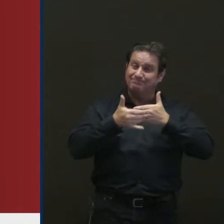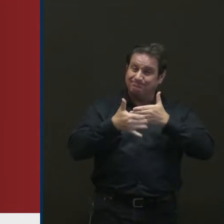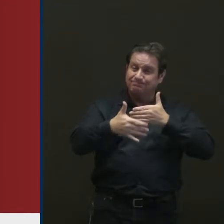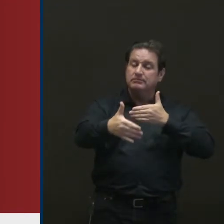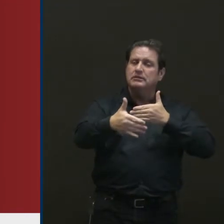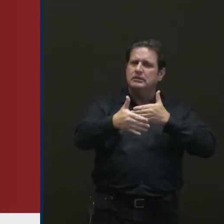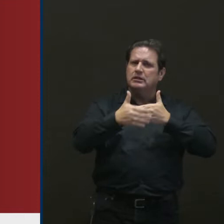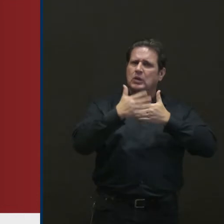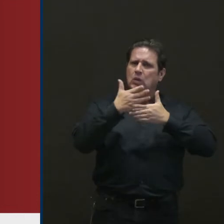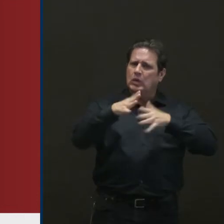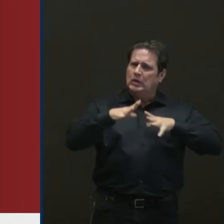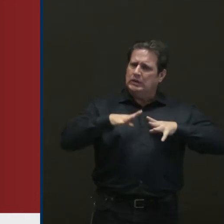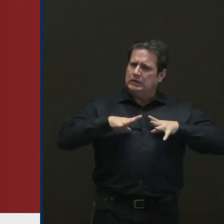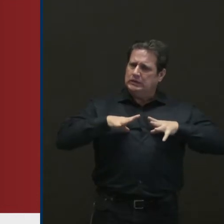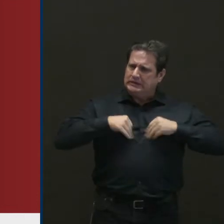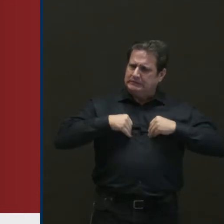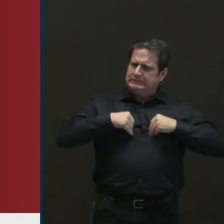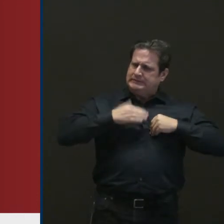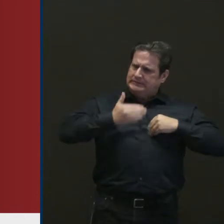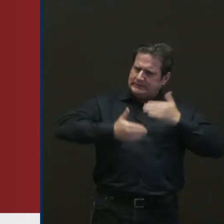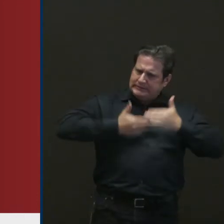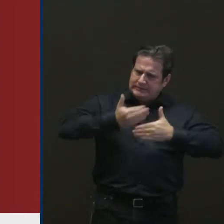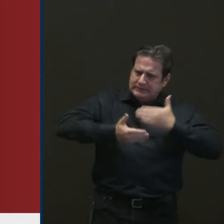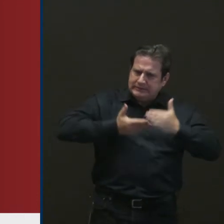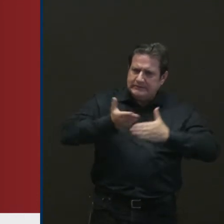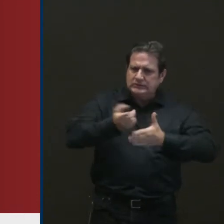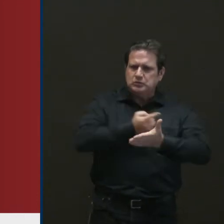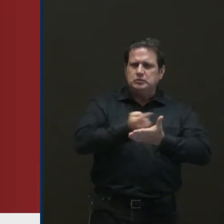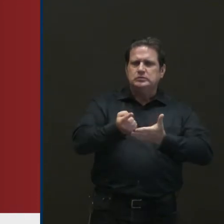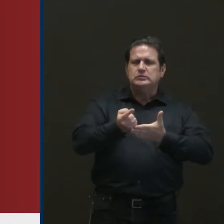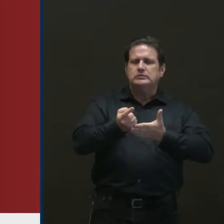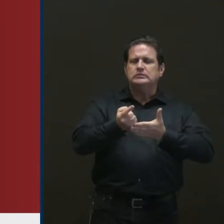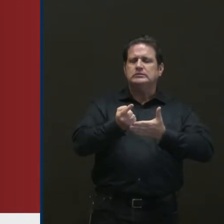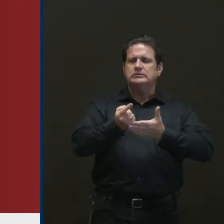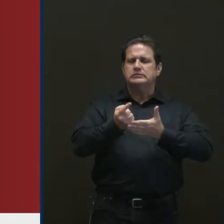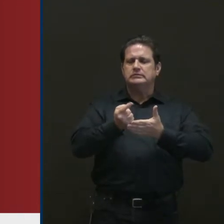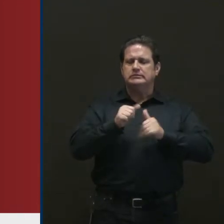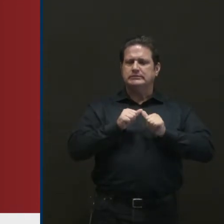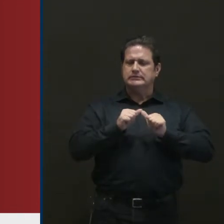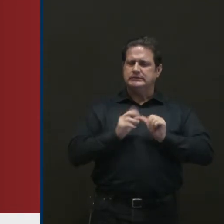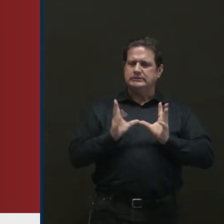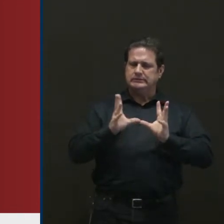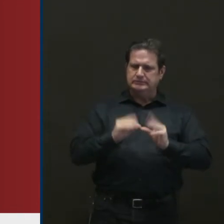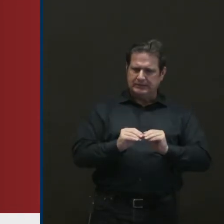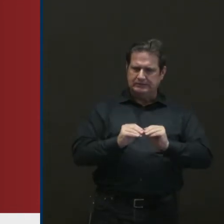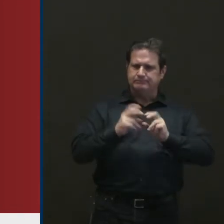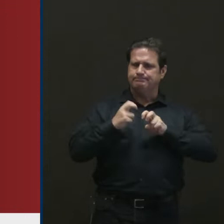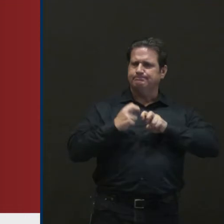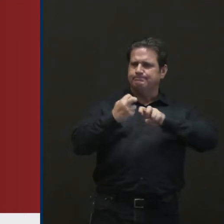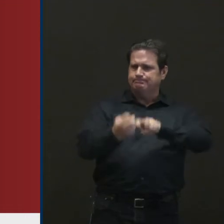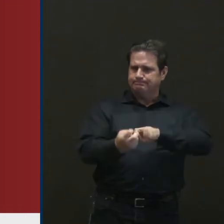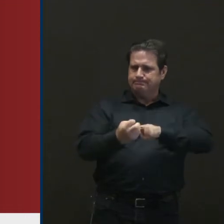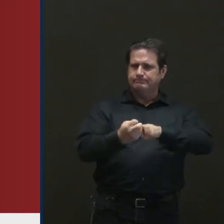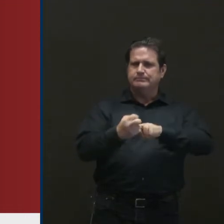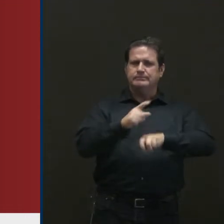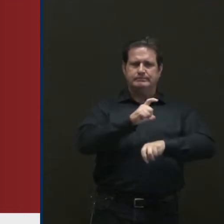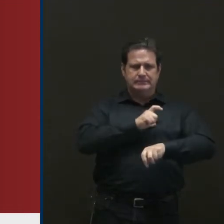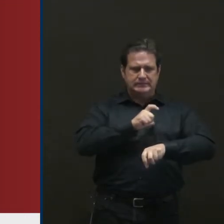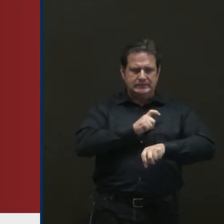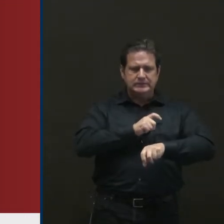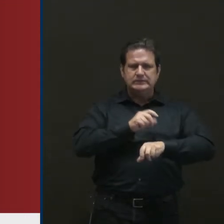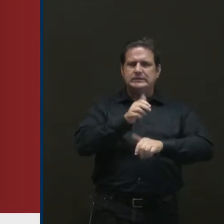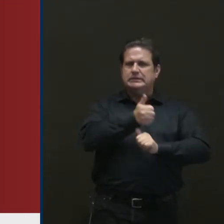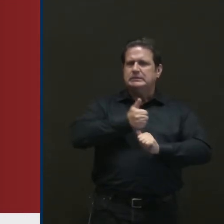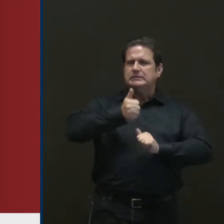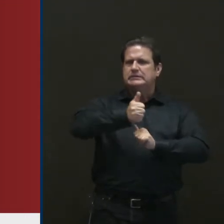we will lean into that work this week as we meet with administrators and law enforcement agencies connected